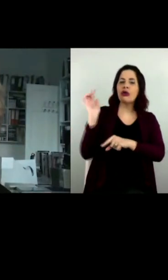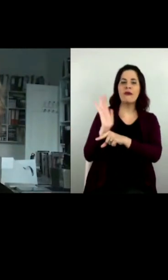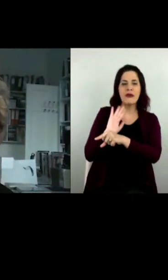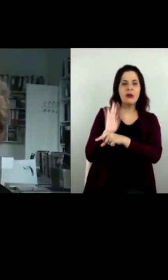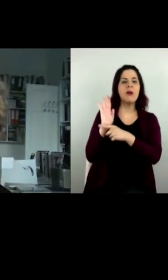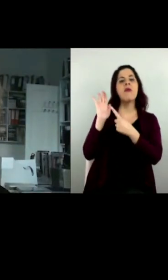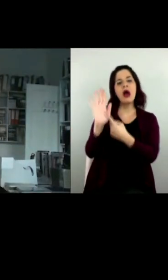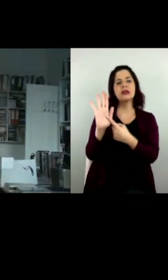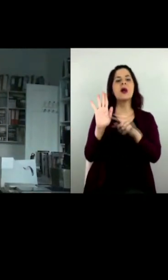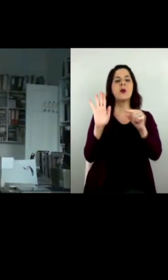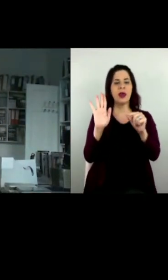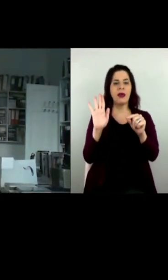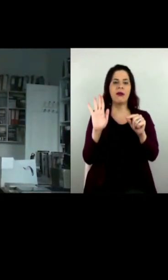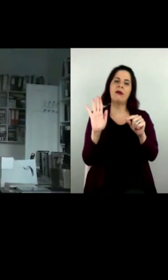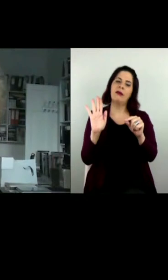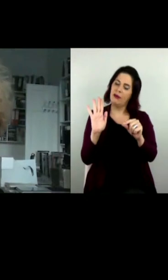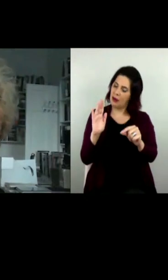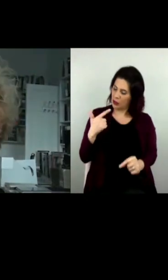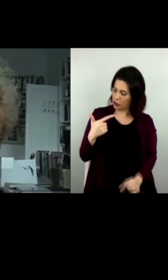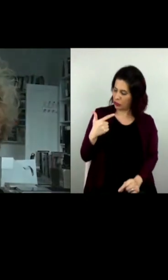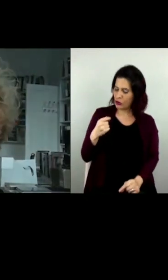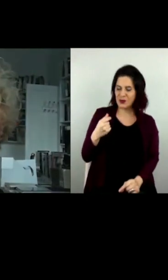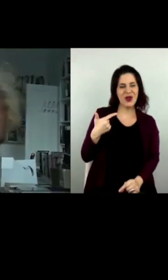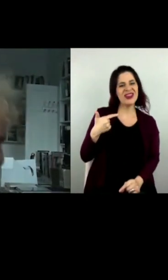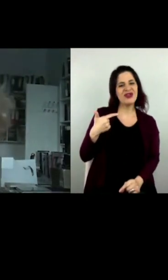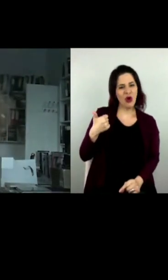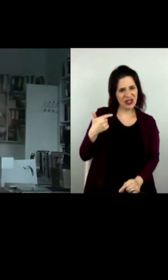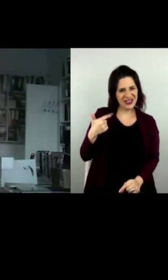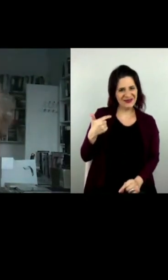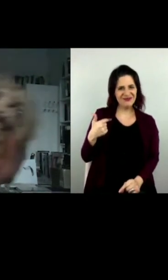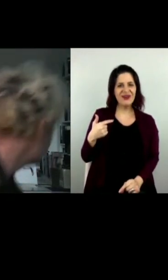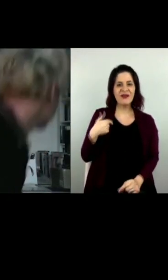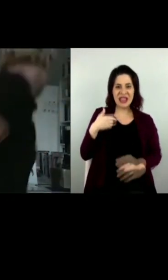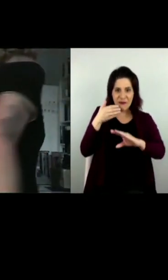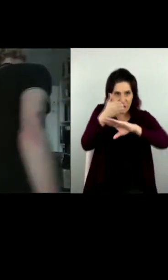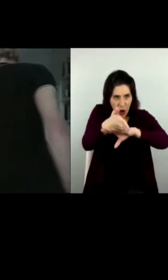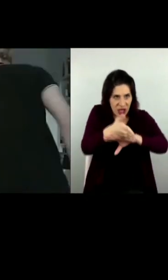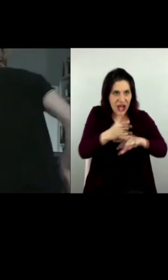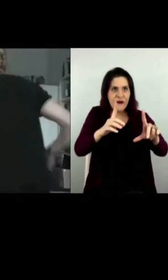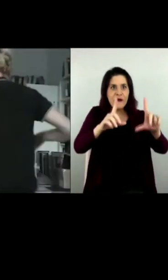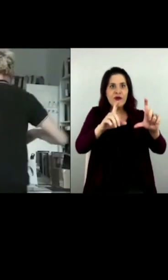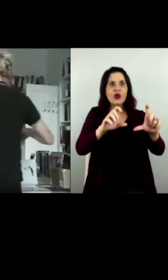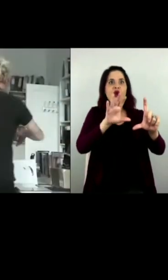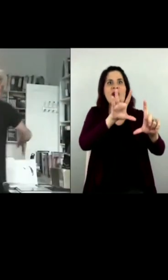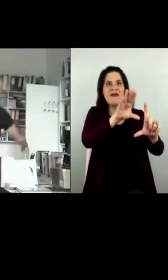you made in 2012, you took a picture of this guy. Yes, I've got it here.